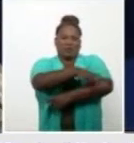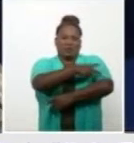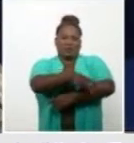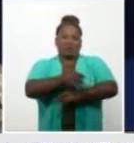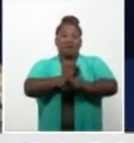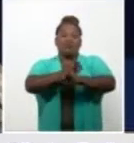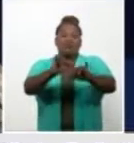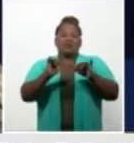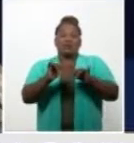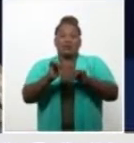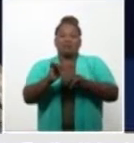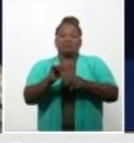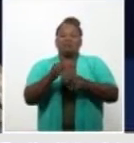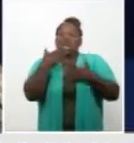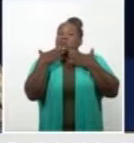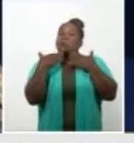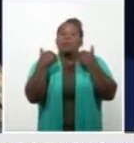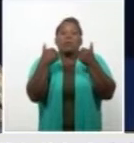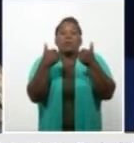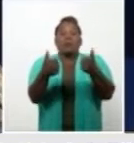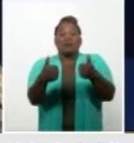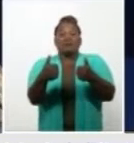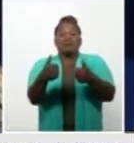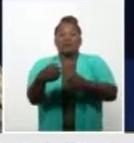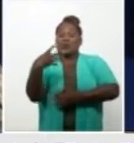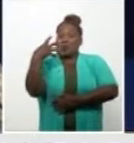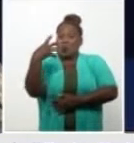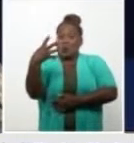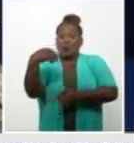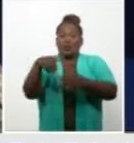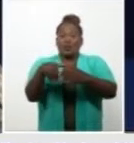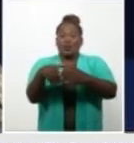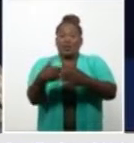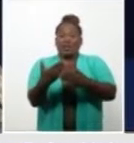We begin today's briefing with good news that for the fourth